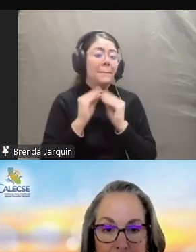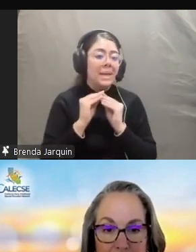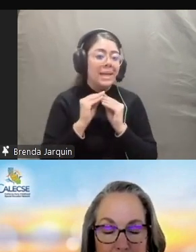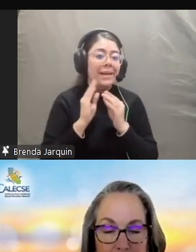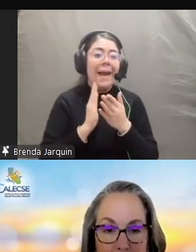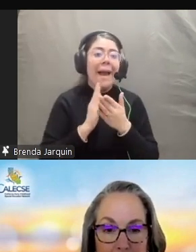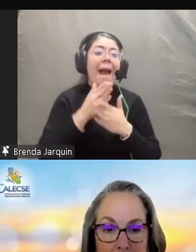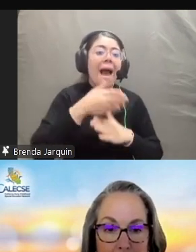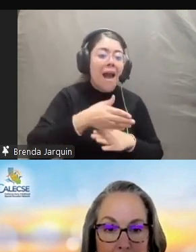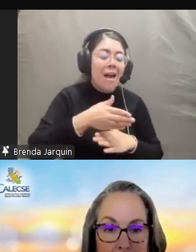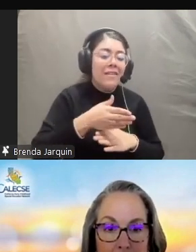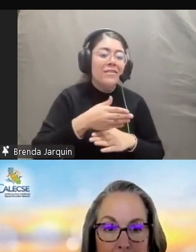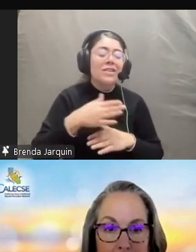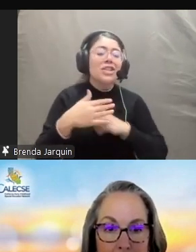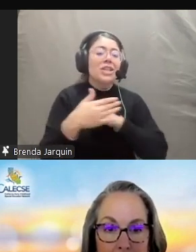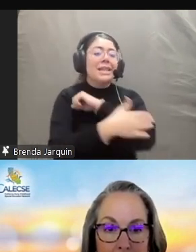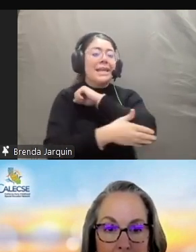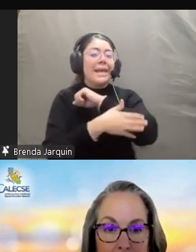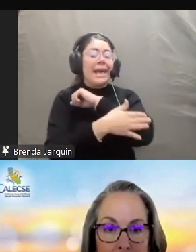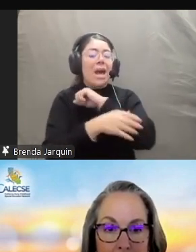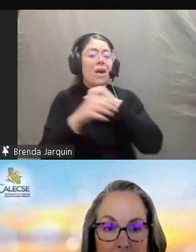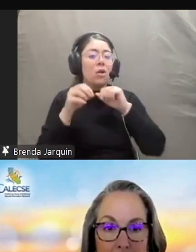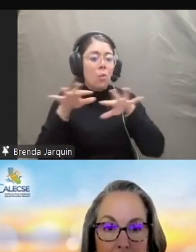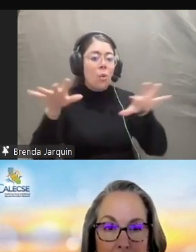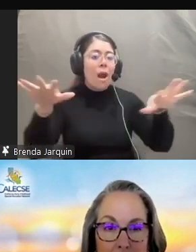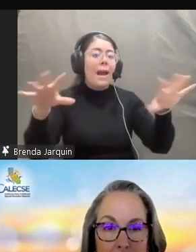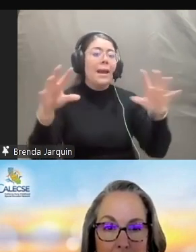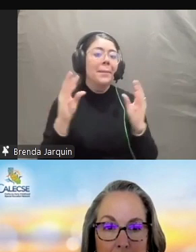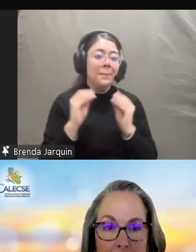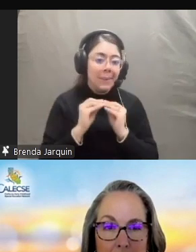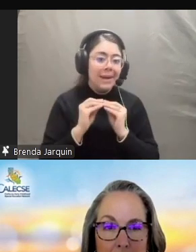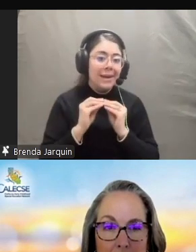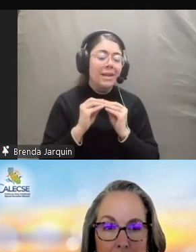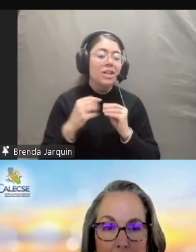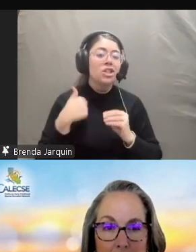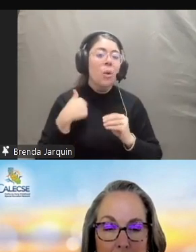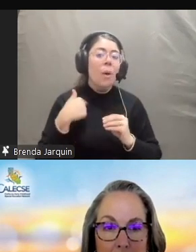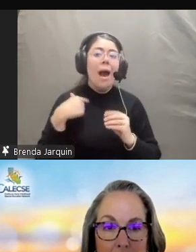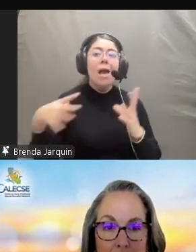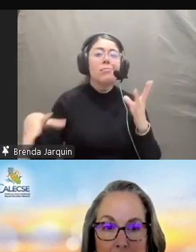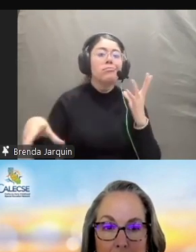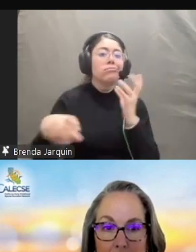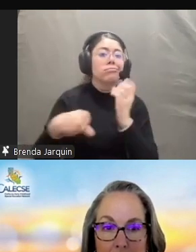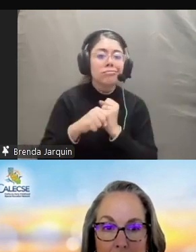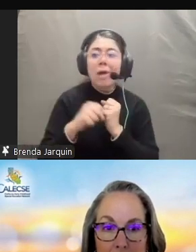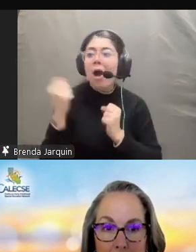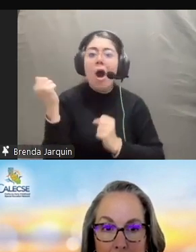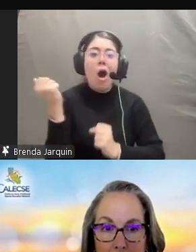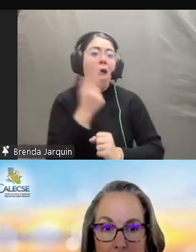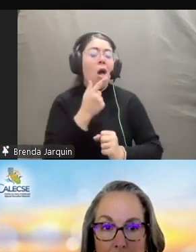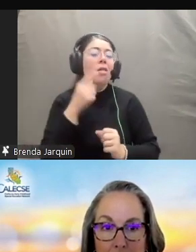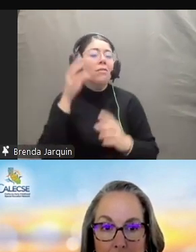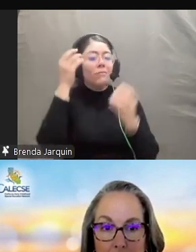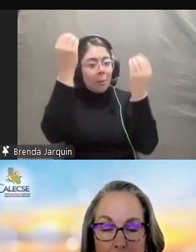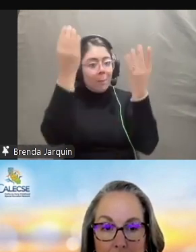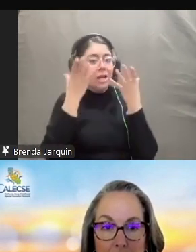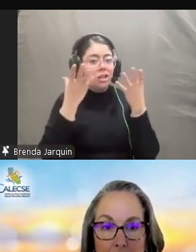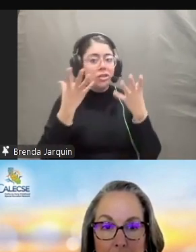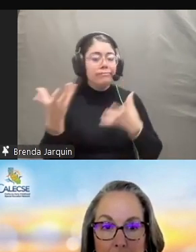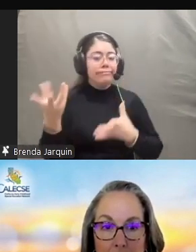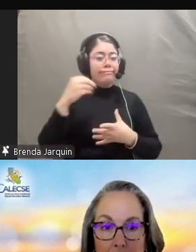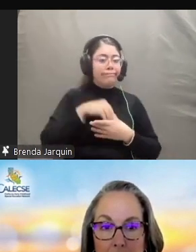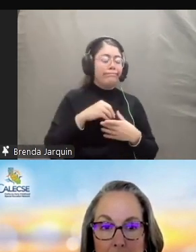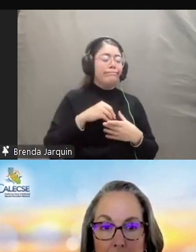meetings. So then I take information there, hear what's going on, our concerns, bring it back to my local providers so that we have